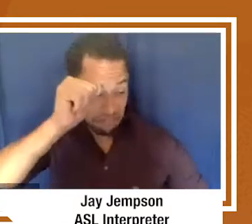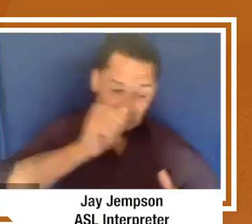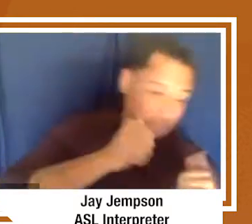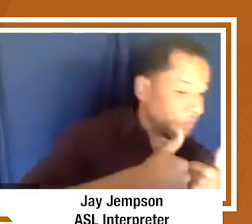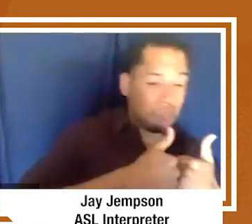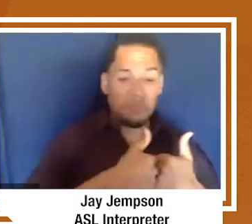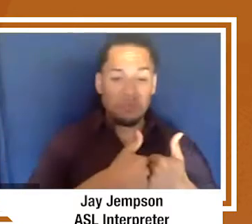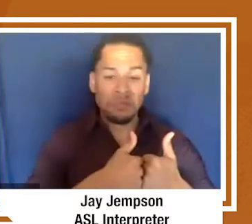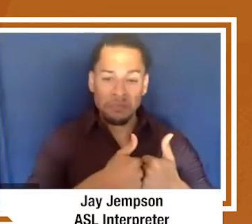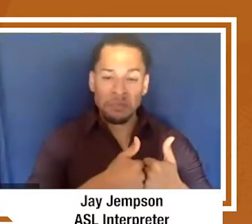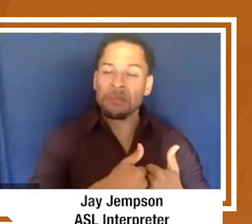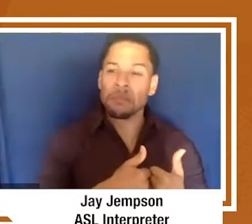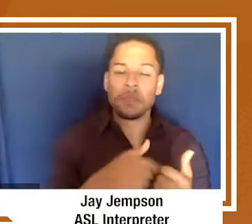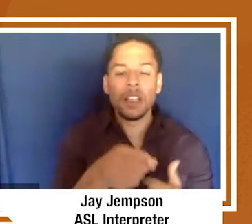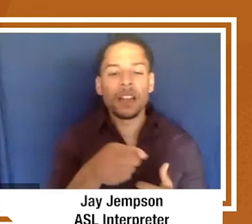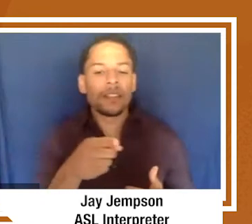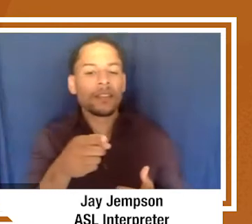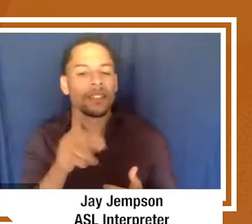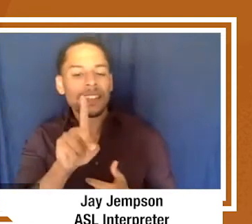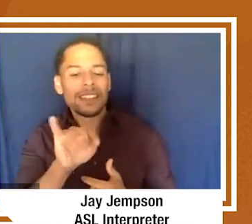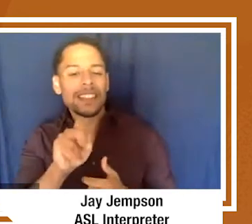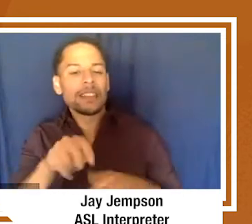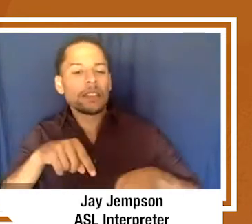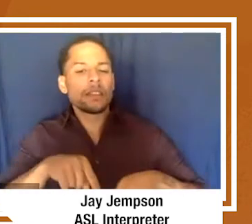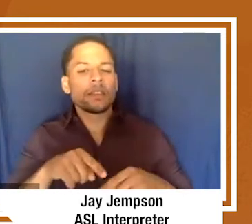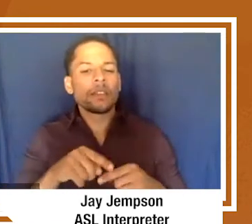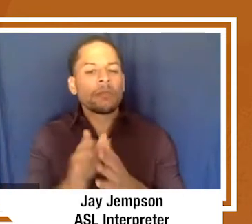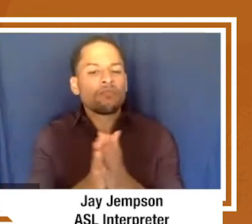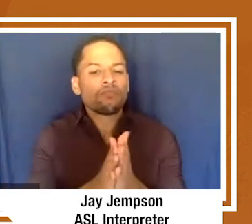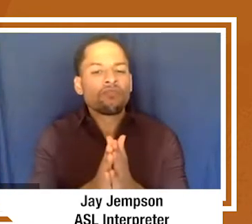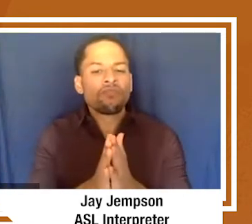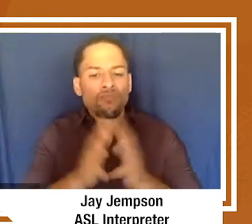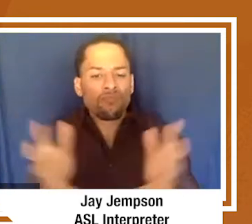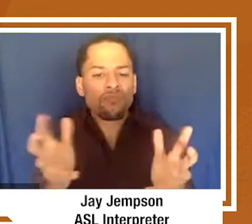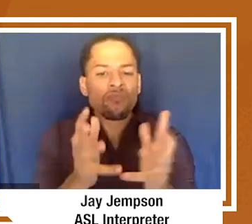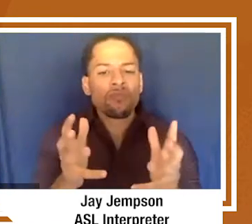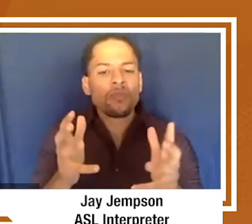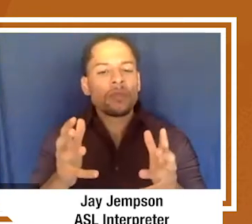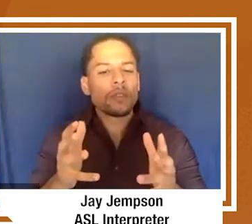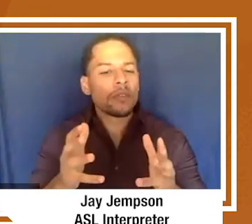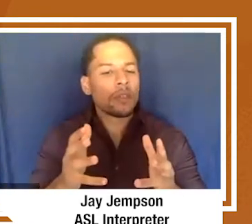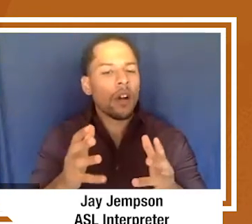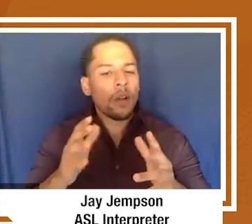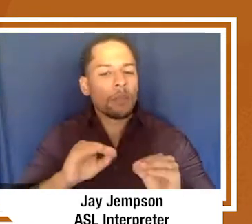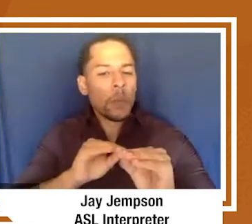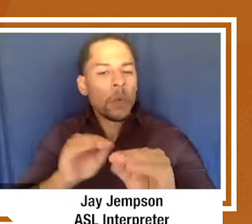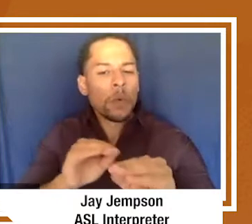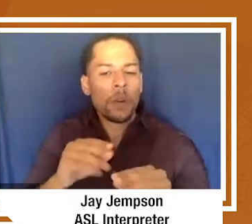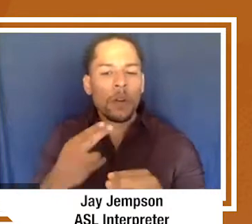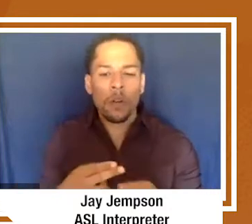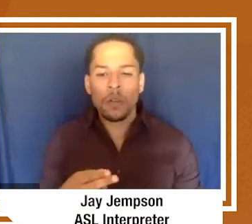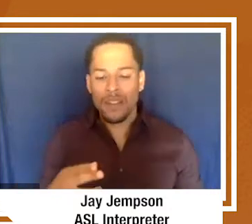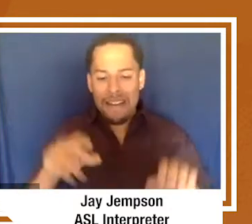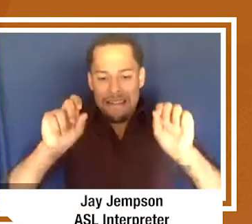talk about the Can You Hear Me Now campaign. Denise, you really kind of brought the industry and